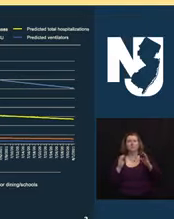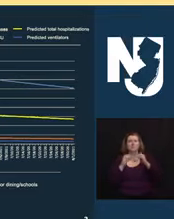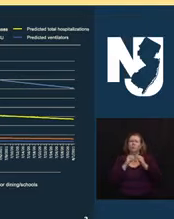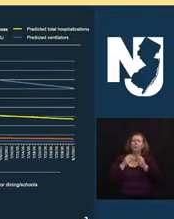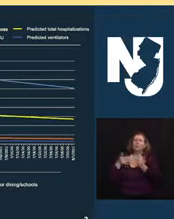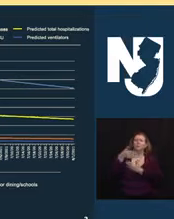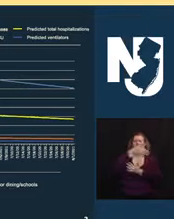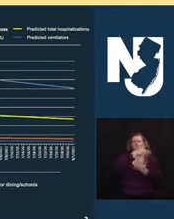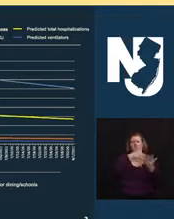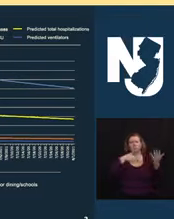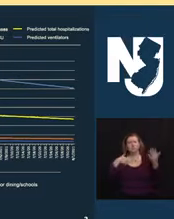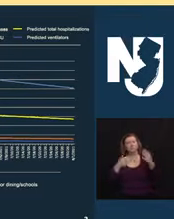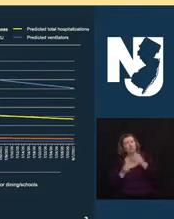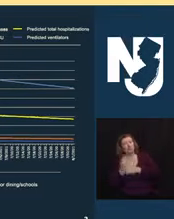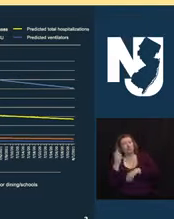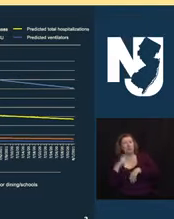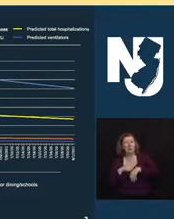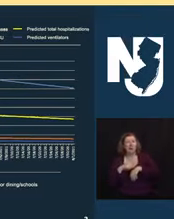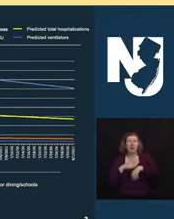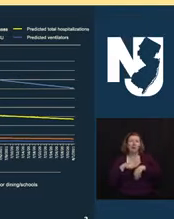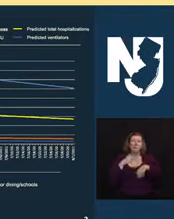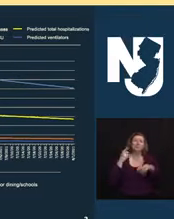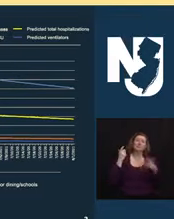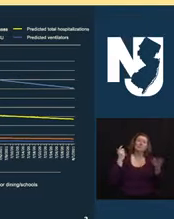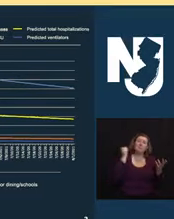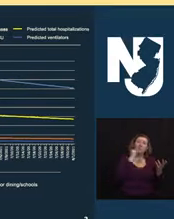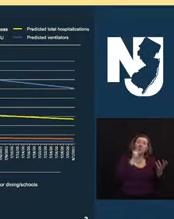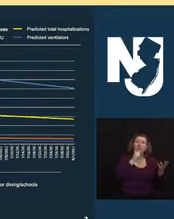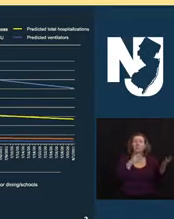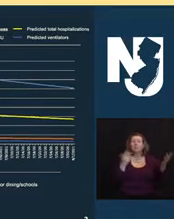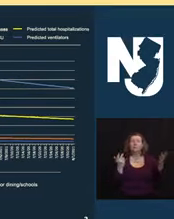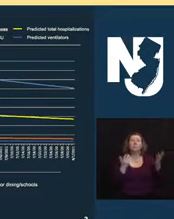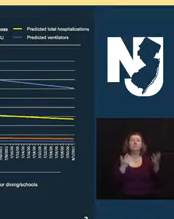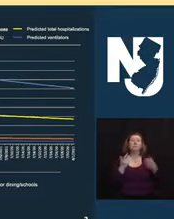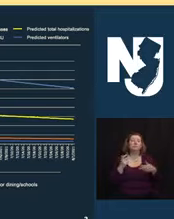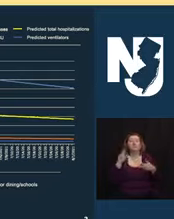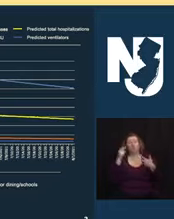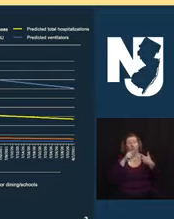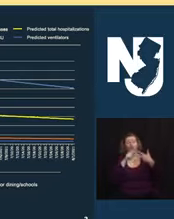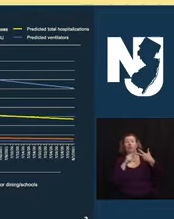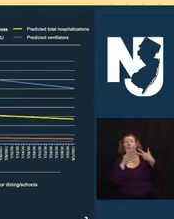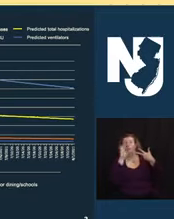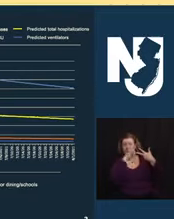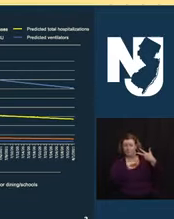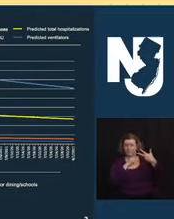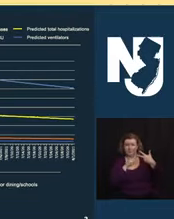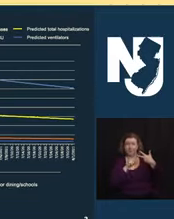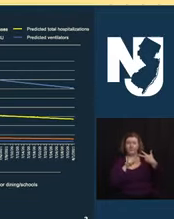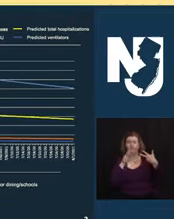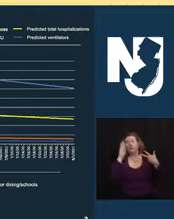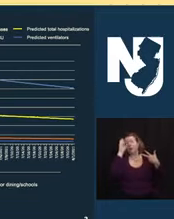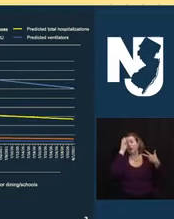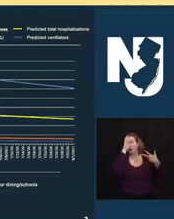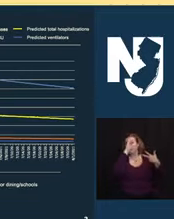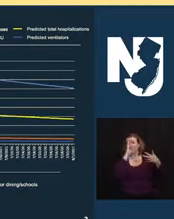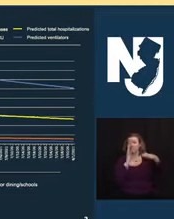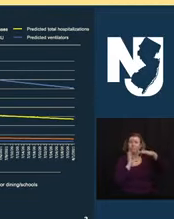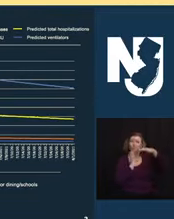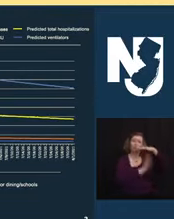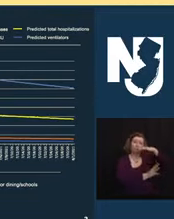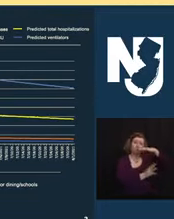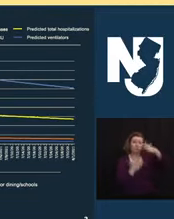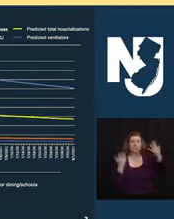and into Memorial Day. And thirdly, we also assume a rate of hospitalizations from the holidays